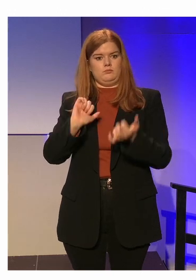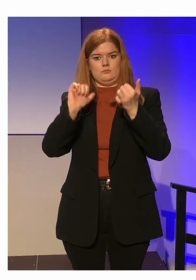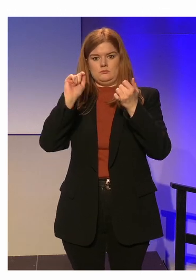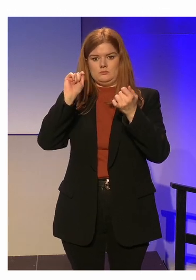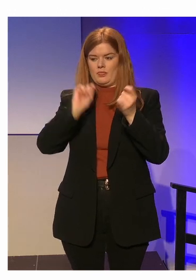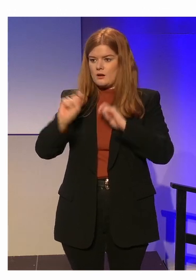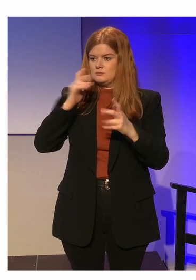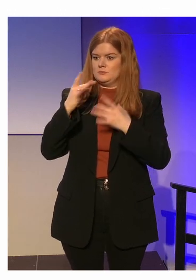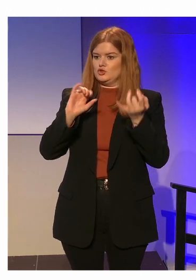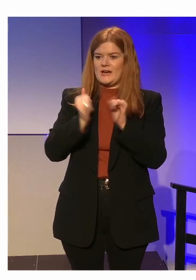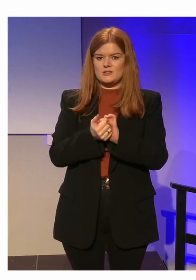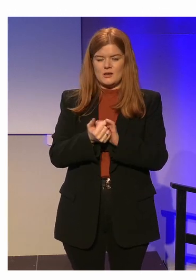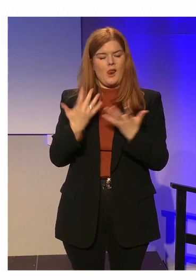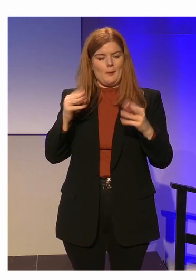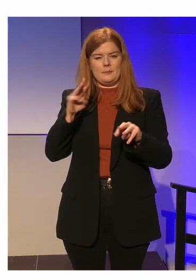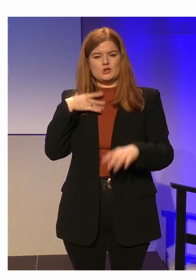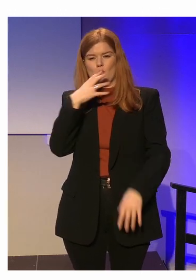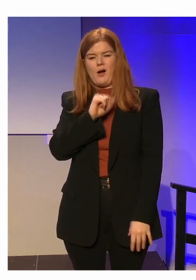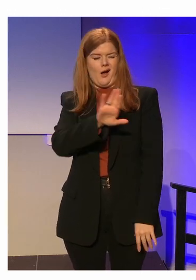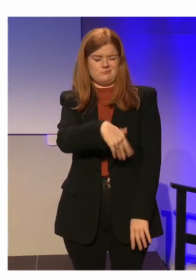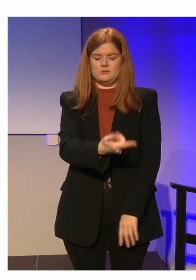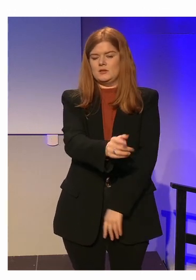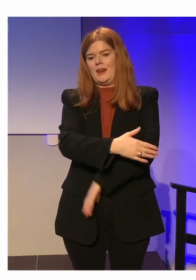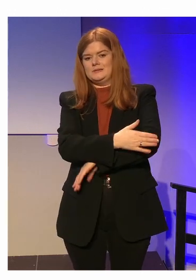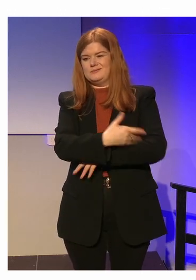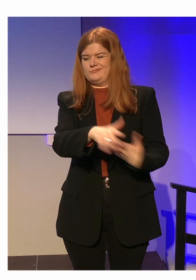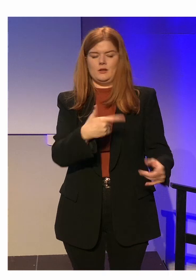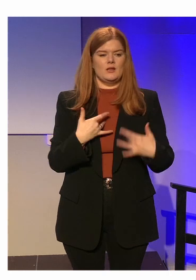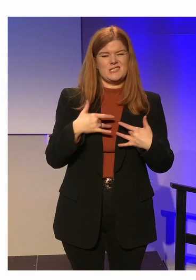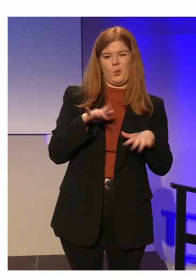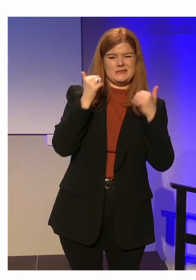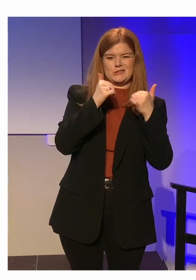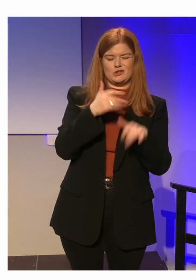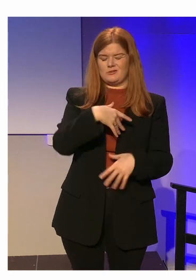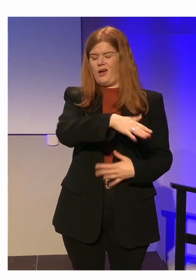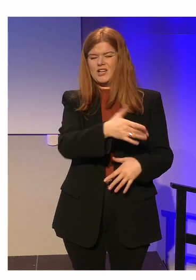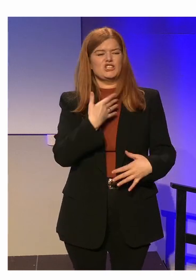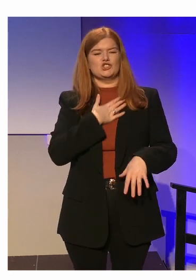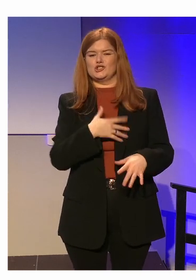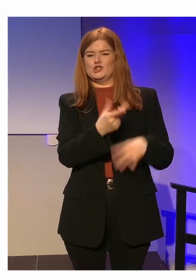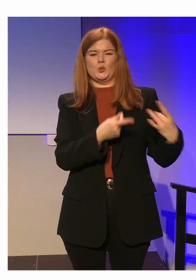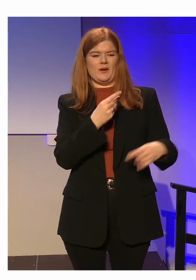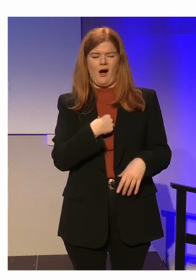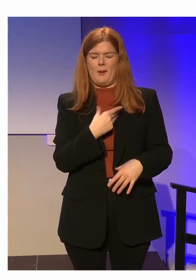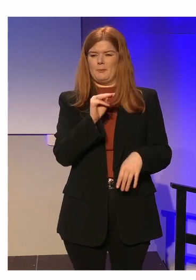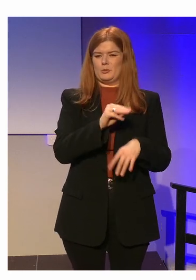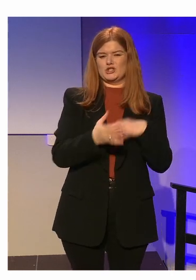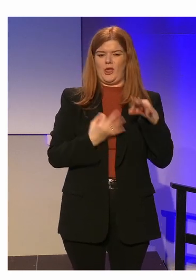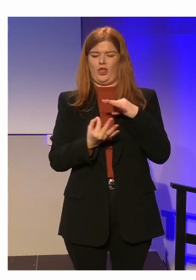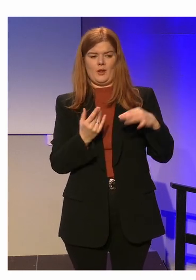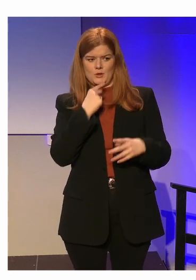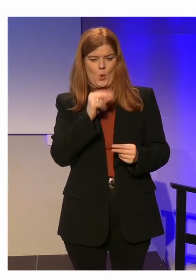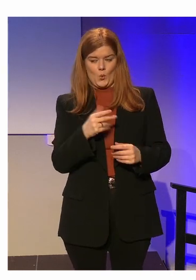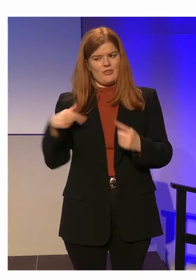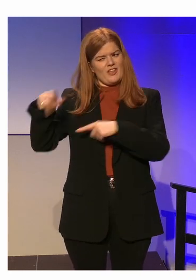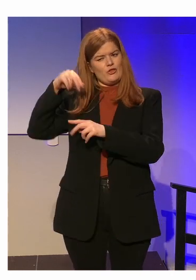thought, this student is just lazy. This student is just, they don't want to pay attention, right? They're just doing this on purpose. But actually, their